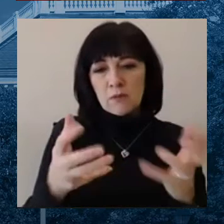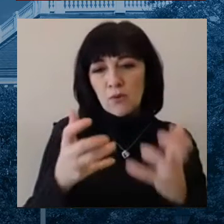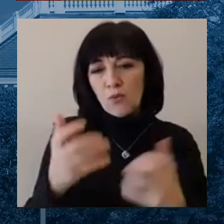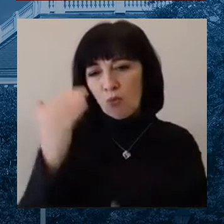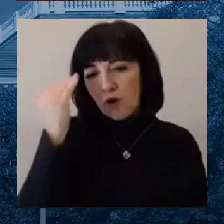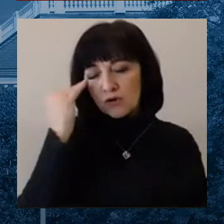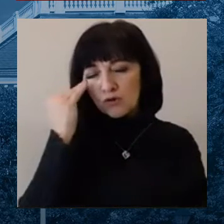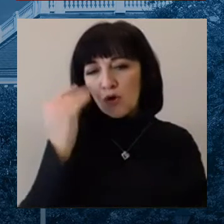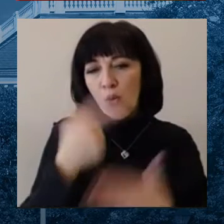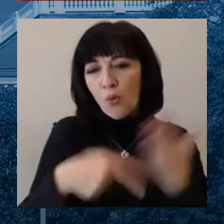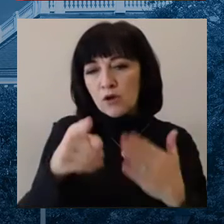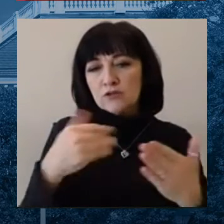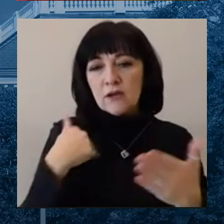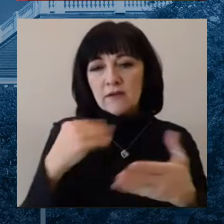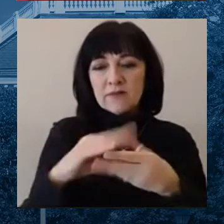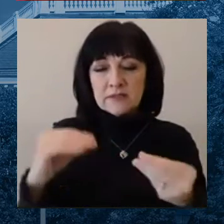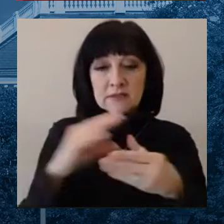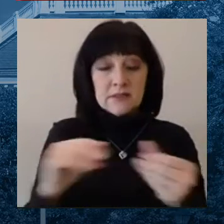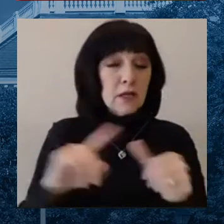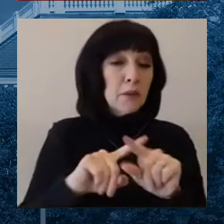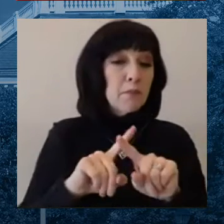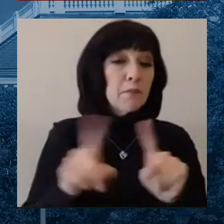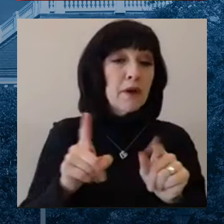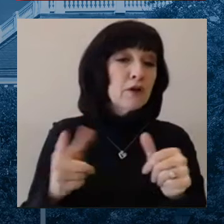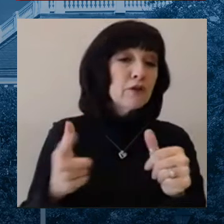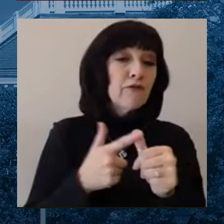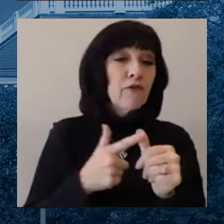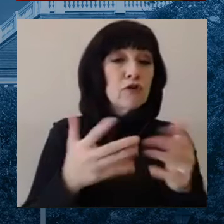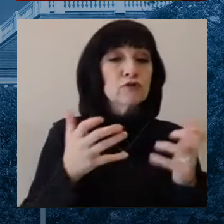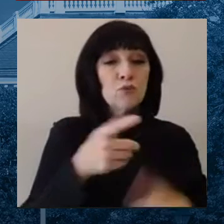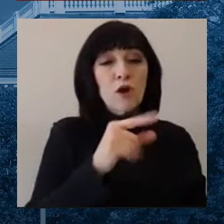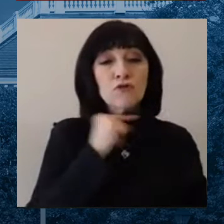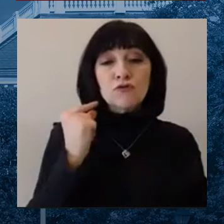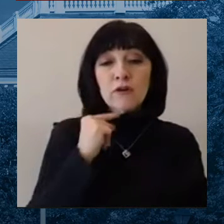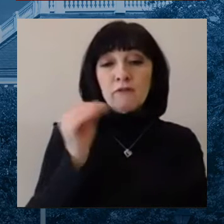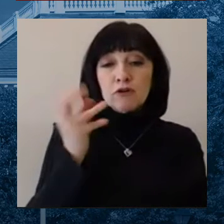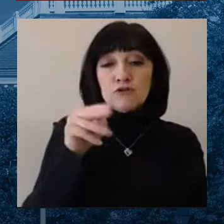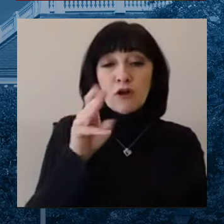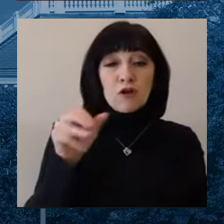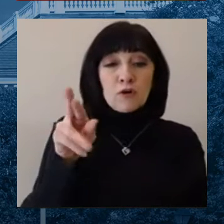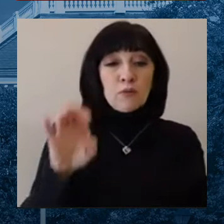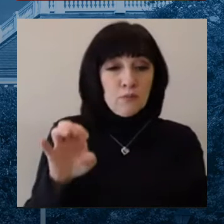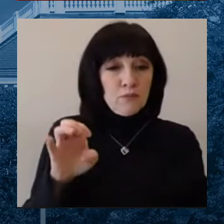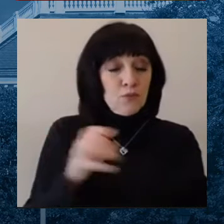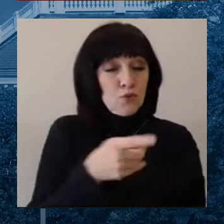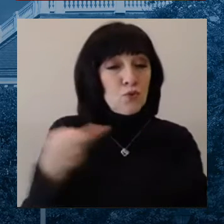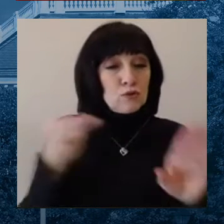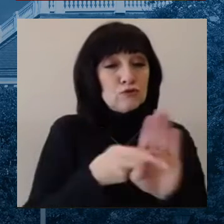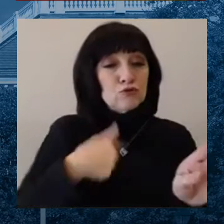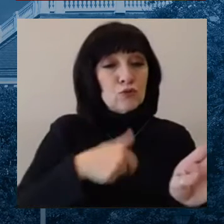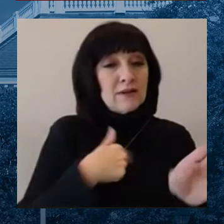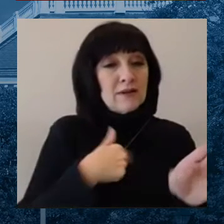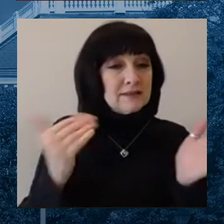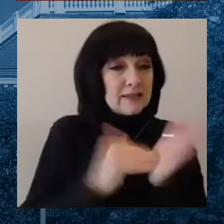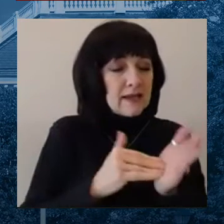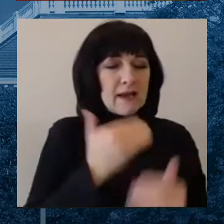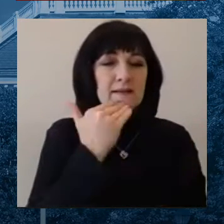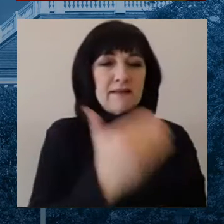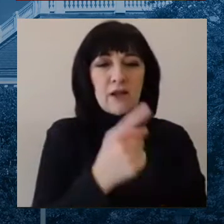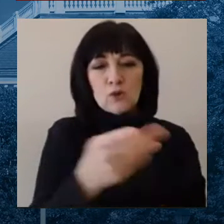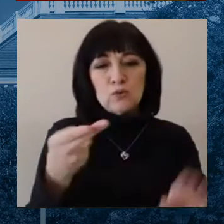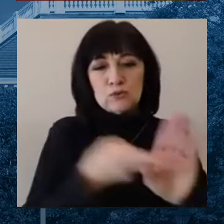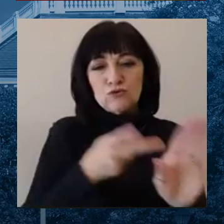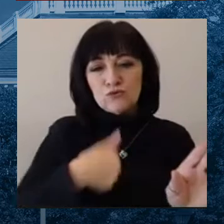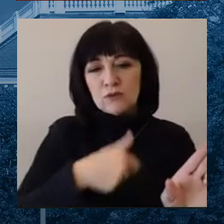hear from Representative Johnson, we have Reverend Dr. John Moore with us once again. Reverend Moore, thanks for joining